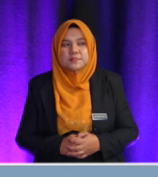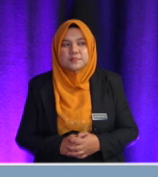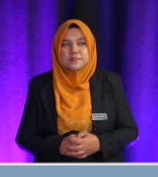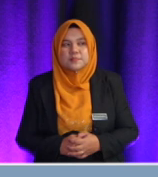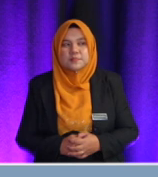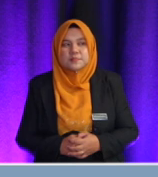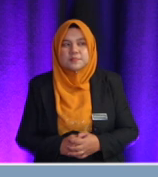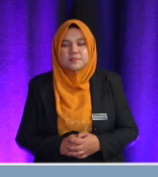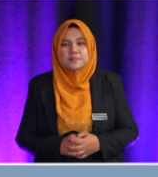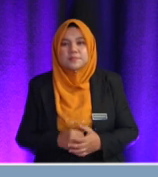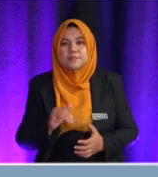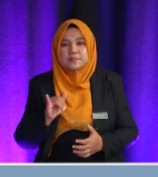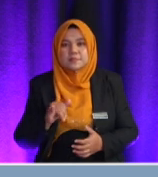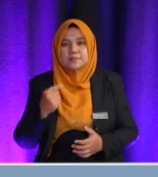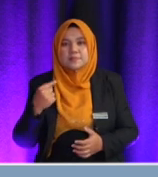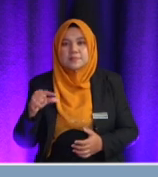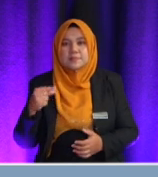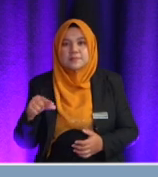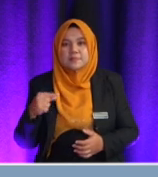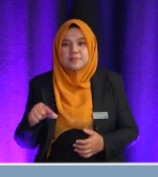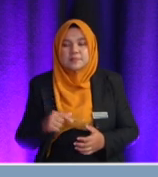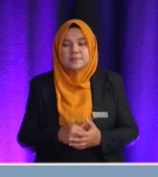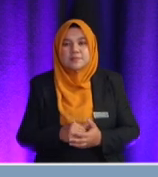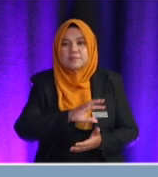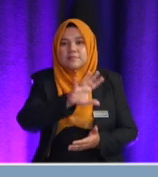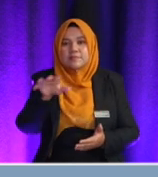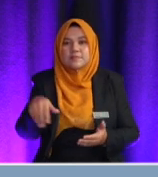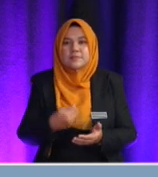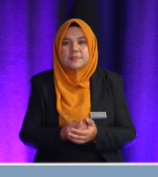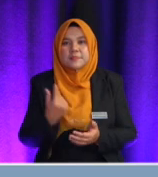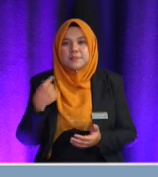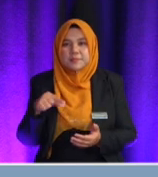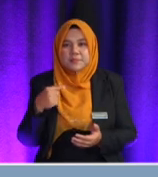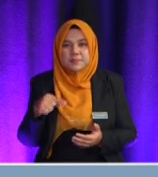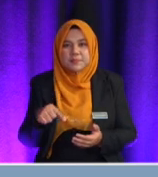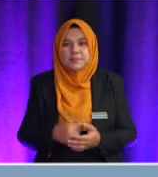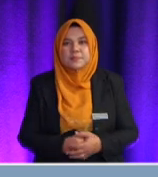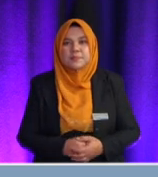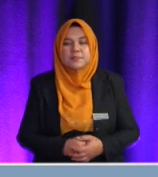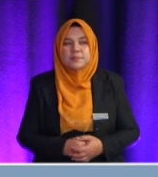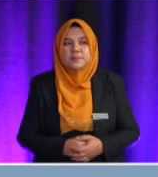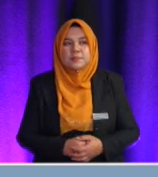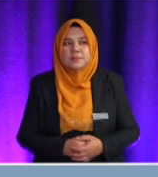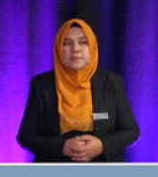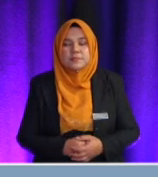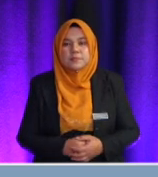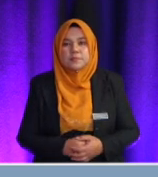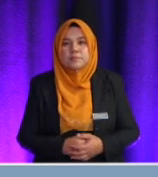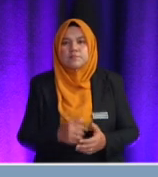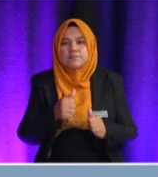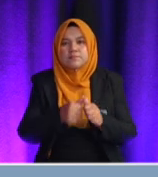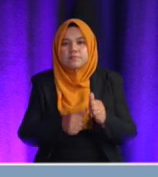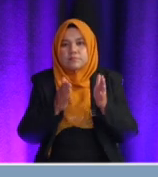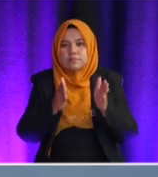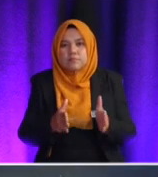okay, Asila, yours? Okay, all green. Yes. I think because everyone loves family so much,